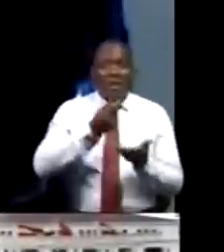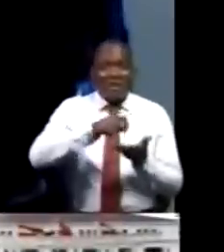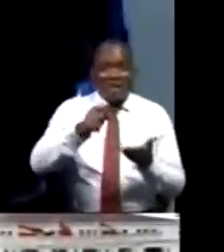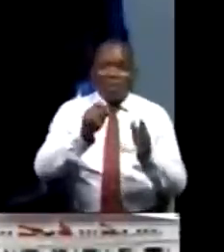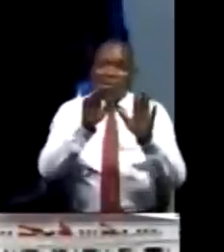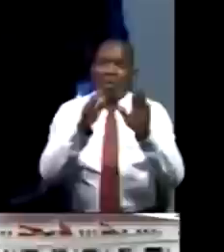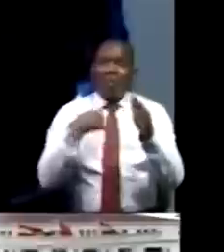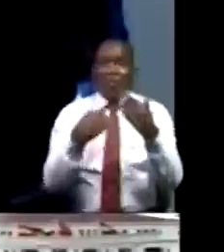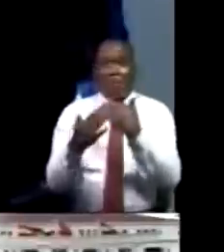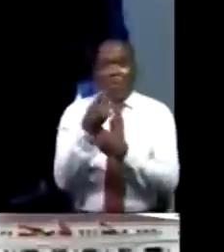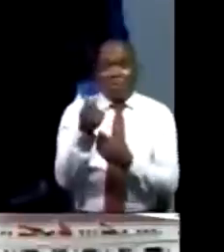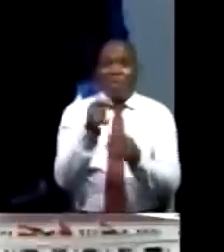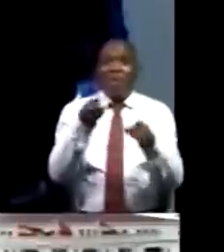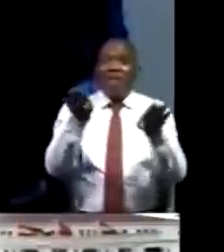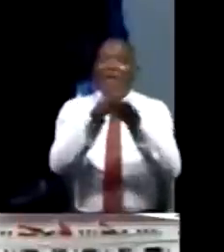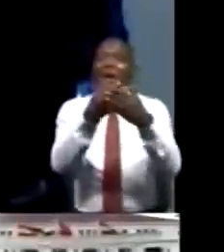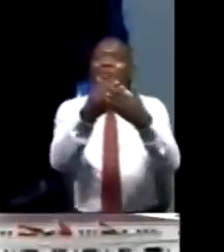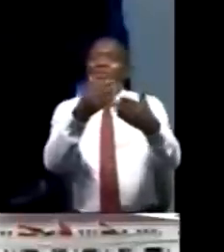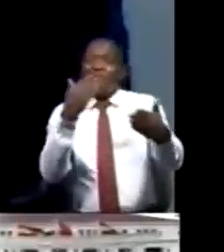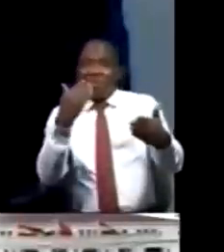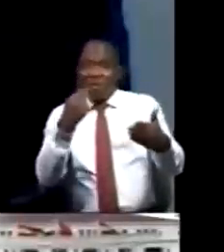now let me go back a little bit.